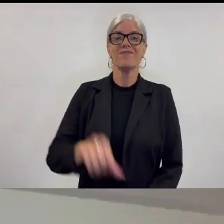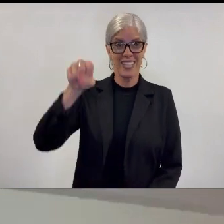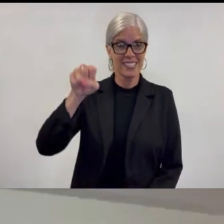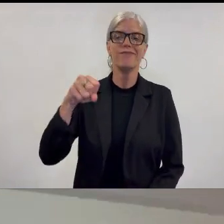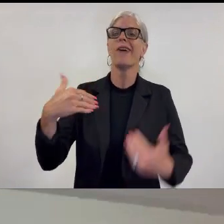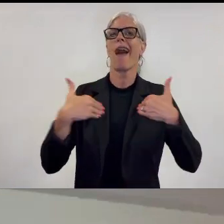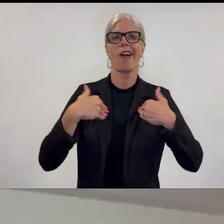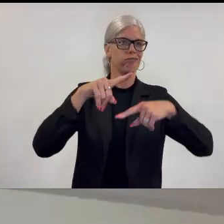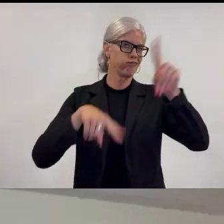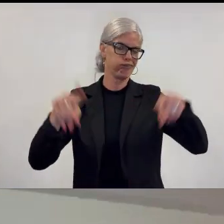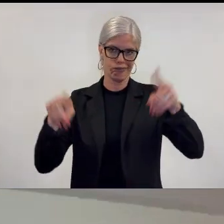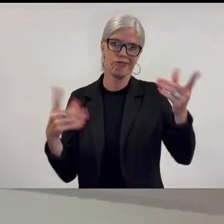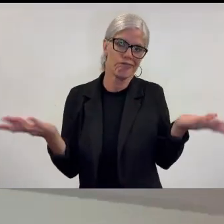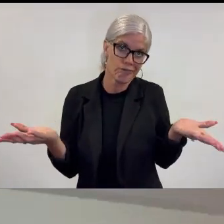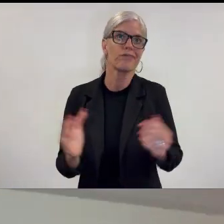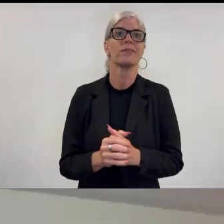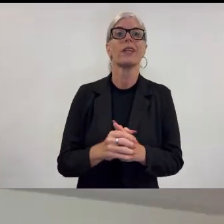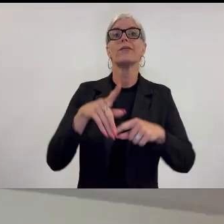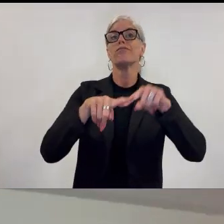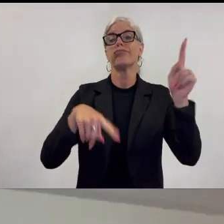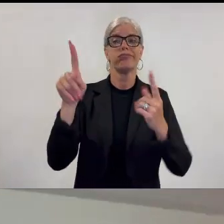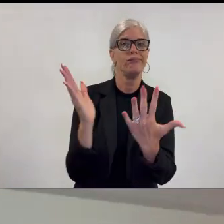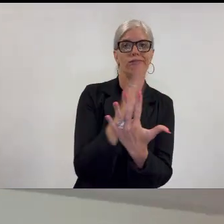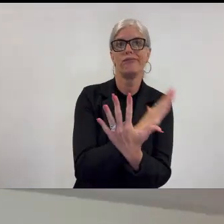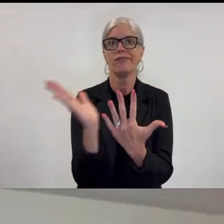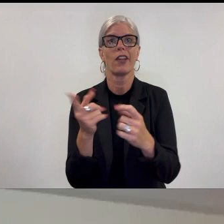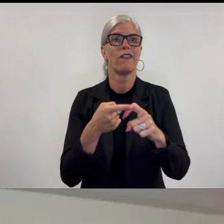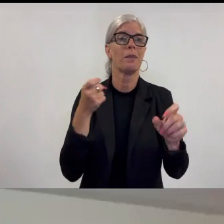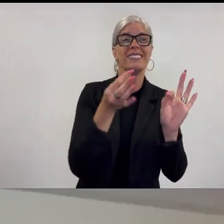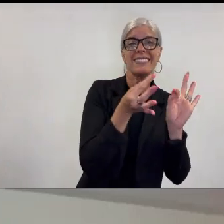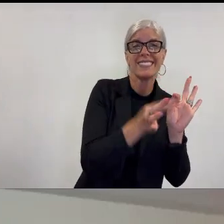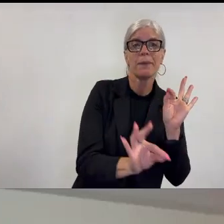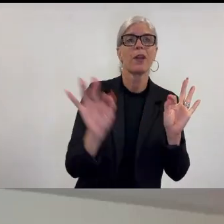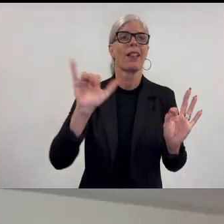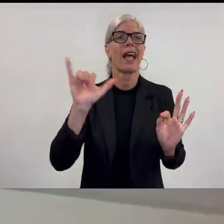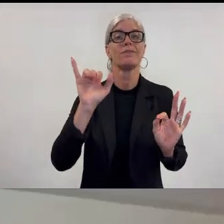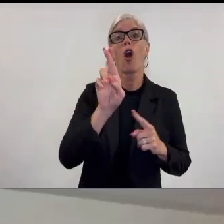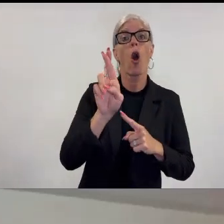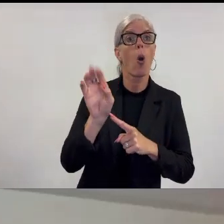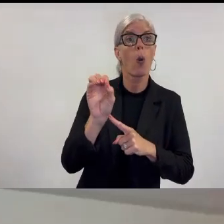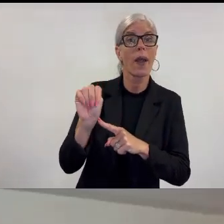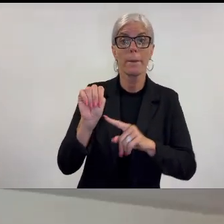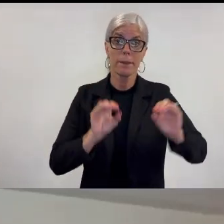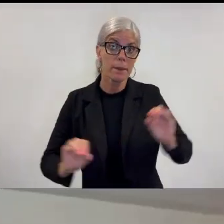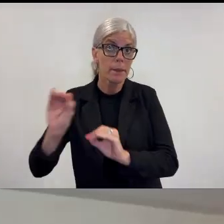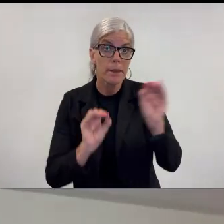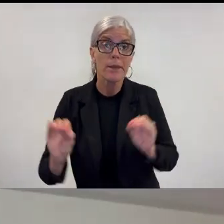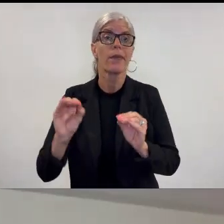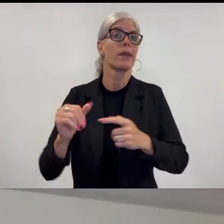have modalities, obviously. So modalities are from the simple, the range of